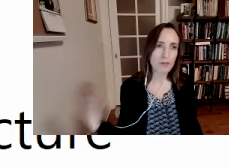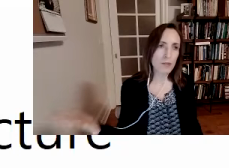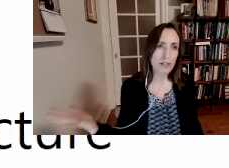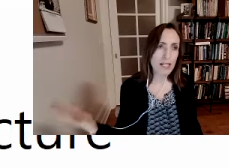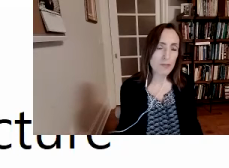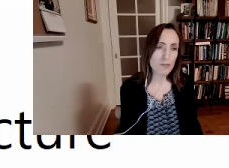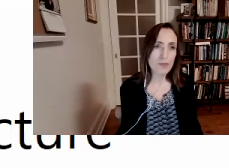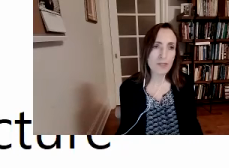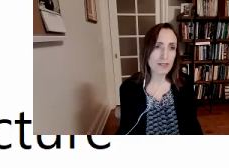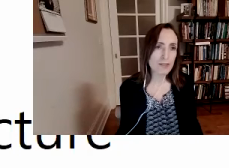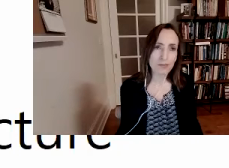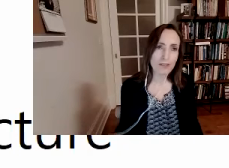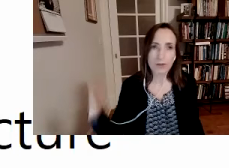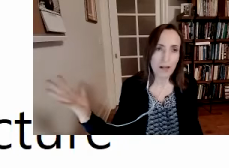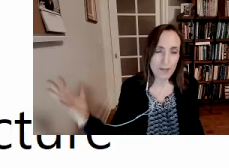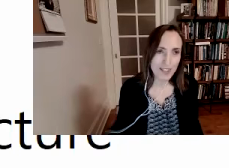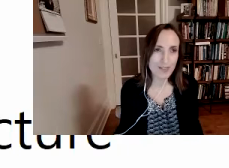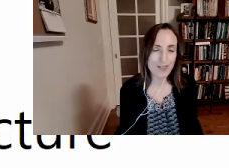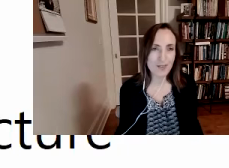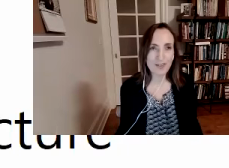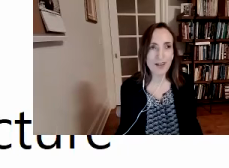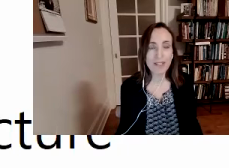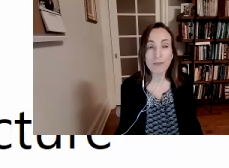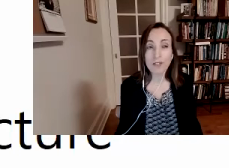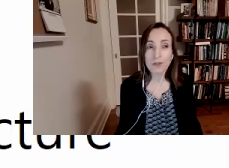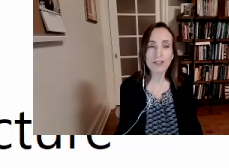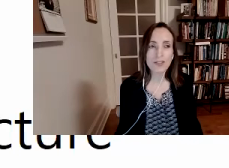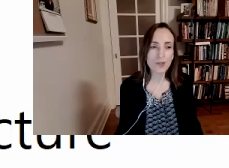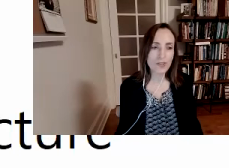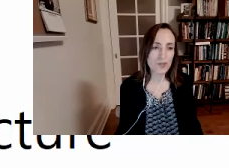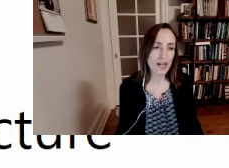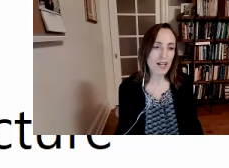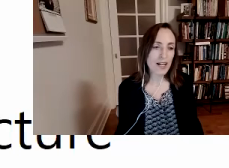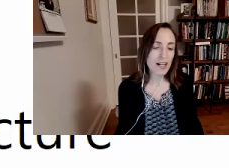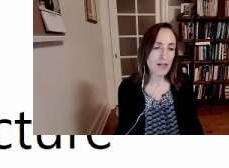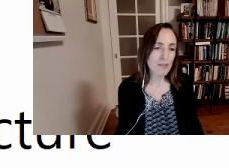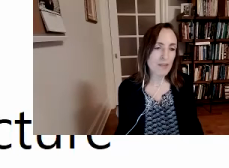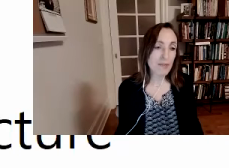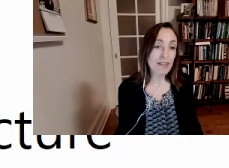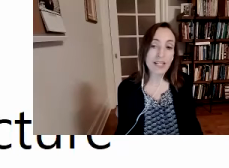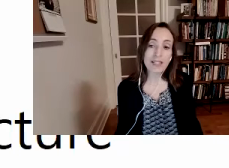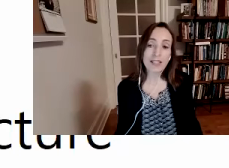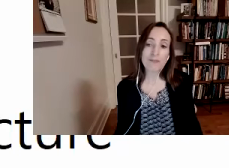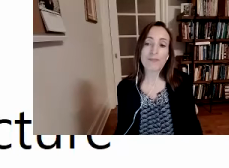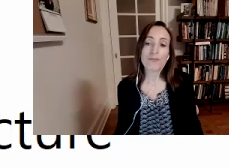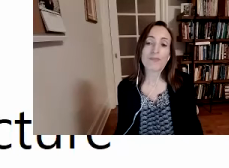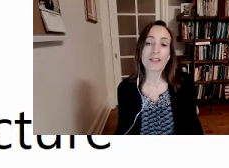like proper names, like Barack Obama, so it's may not be new to the discourse, but